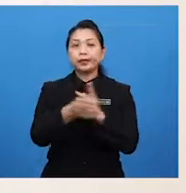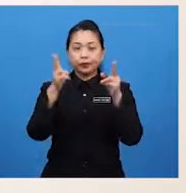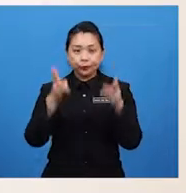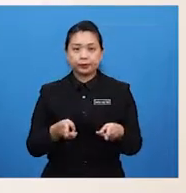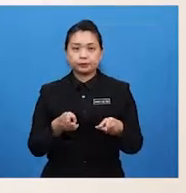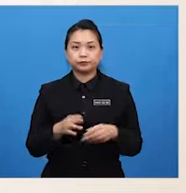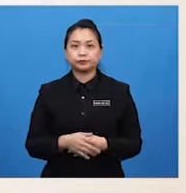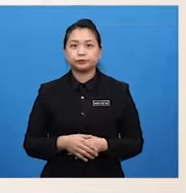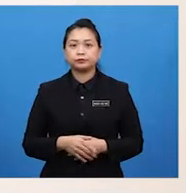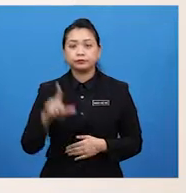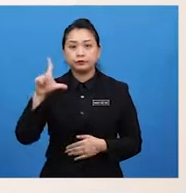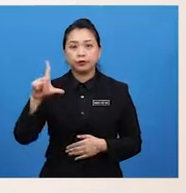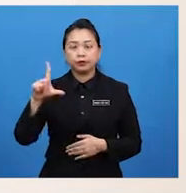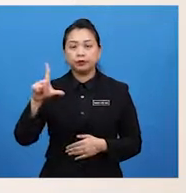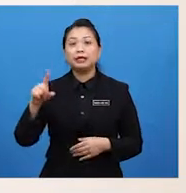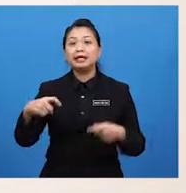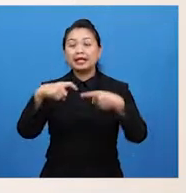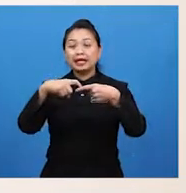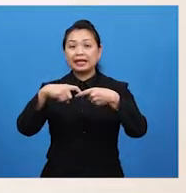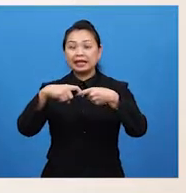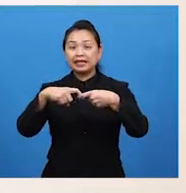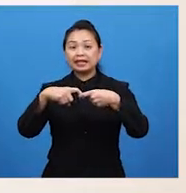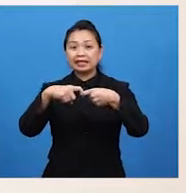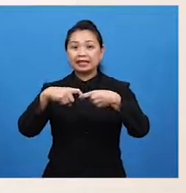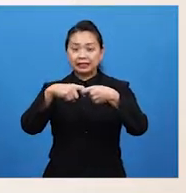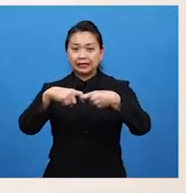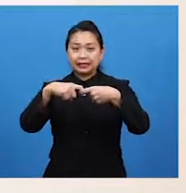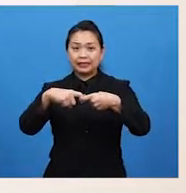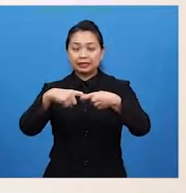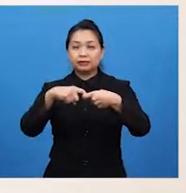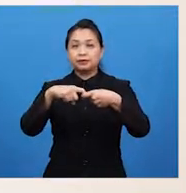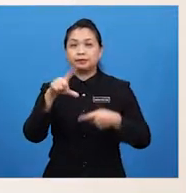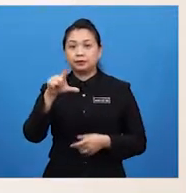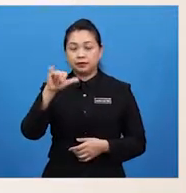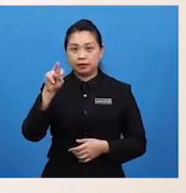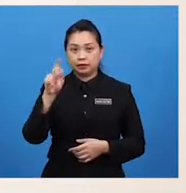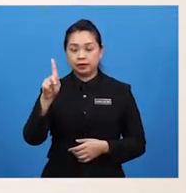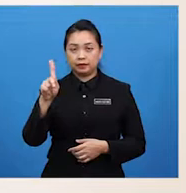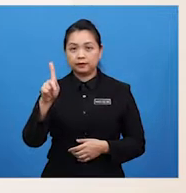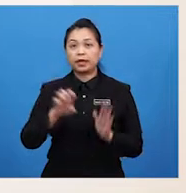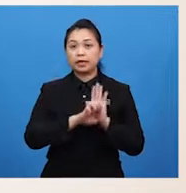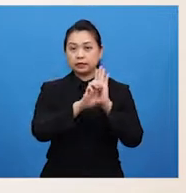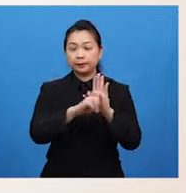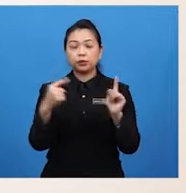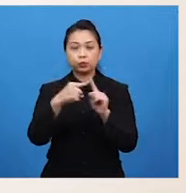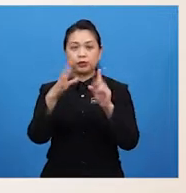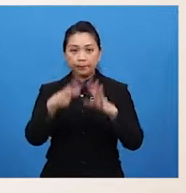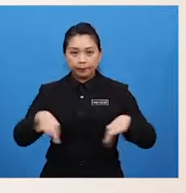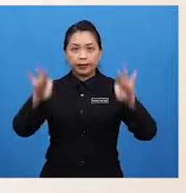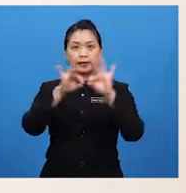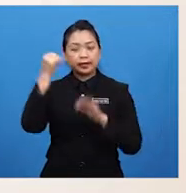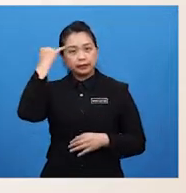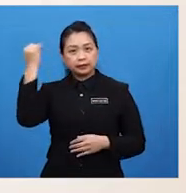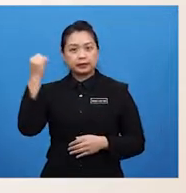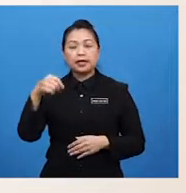And L, linking sentence, to link the example to the main idea. Thus, this